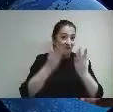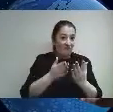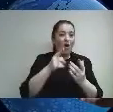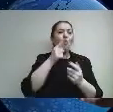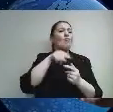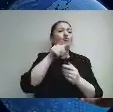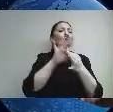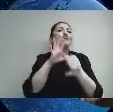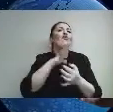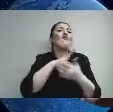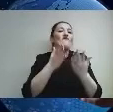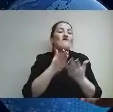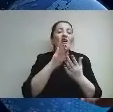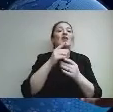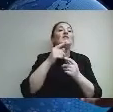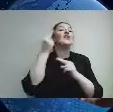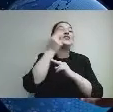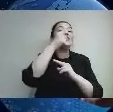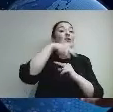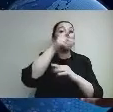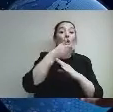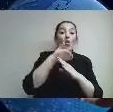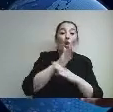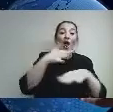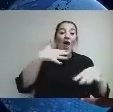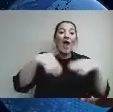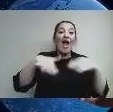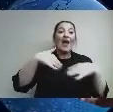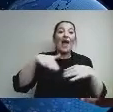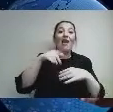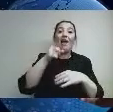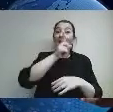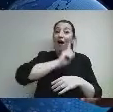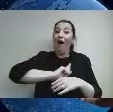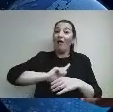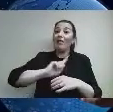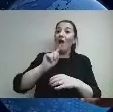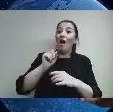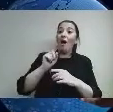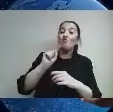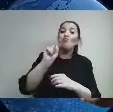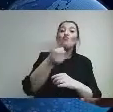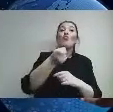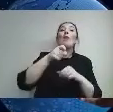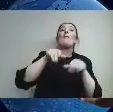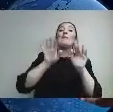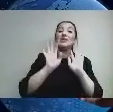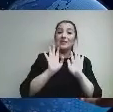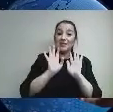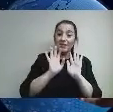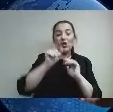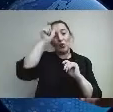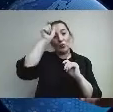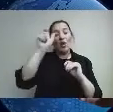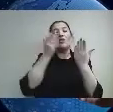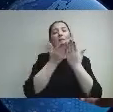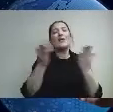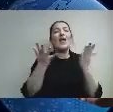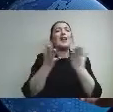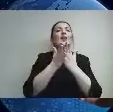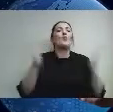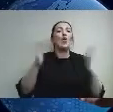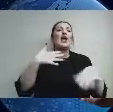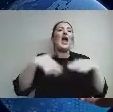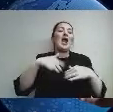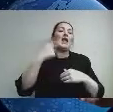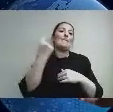failure to reach disabled individuals is another factor. What do? We reach out